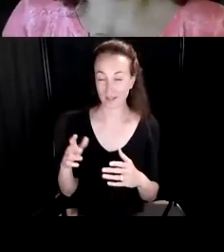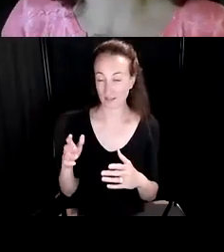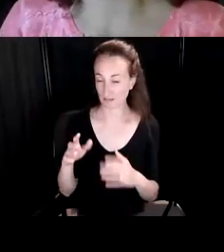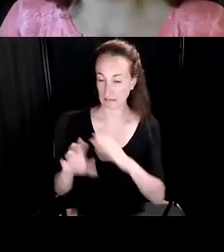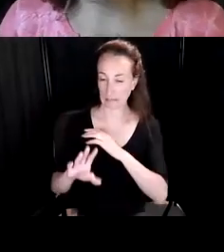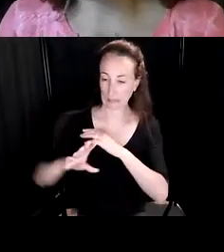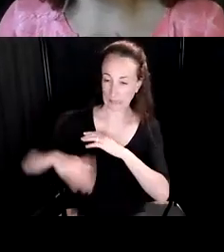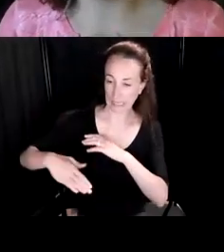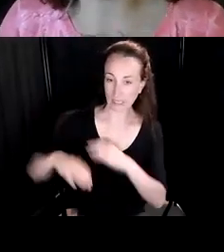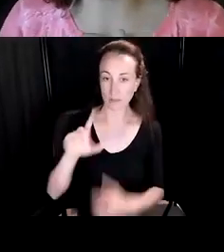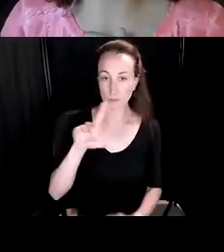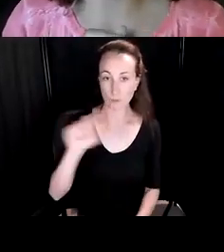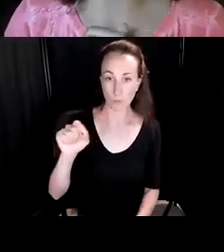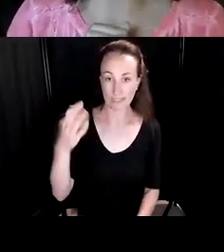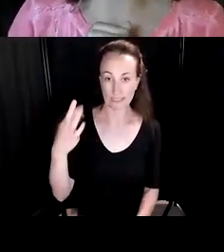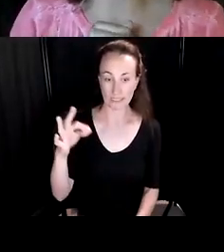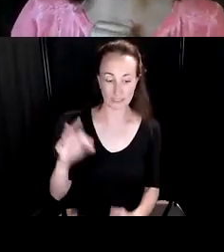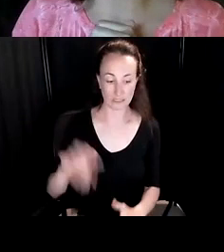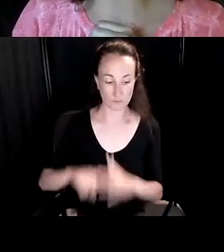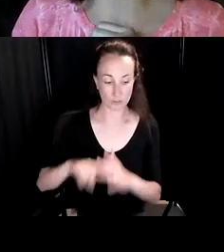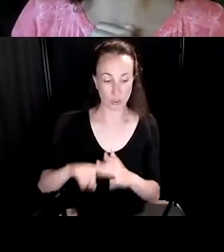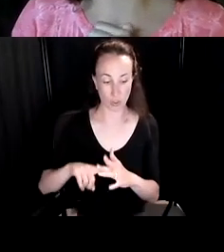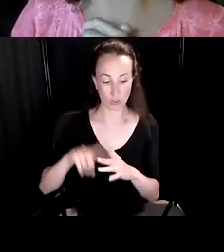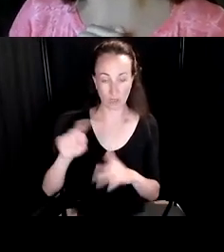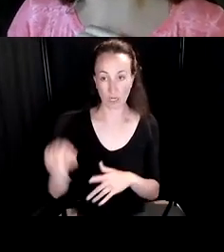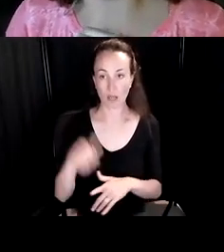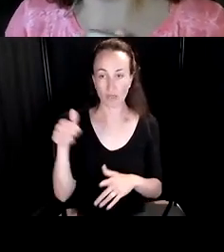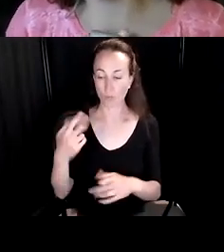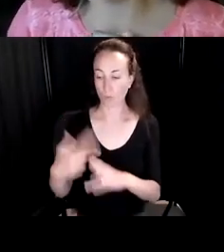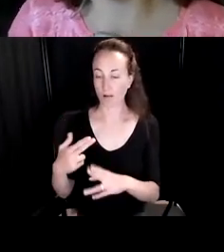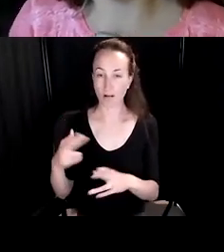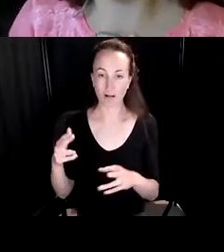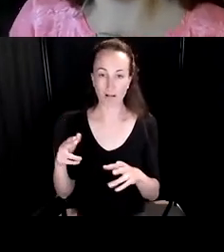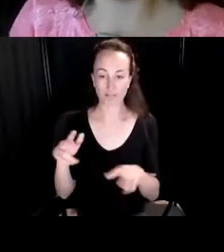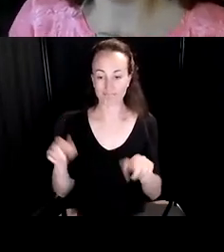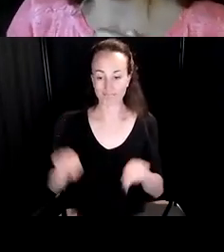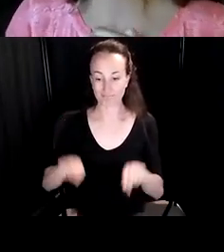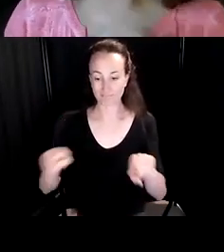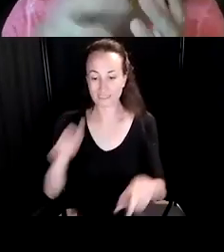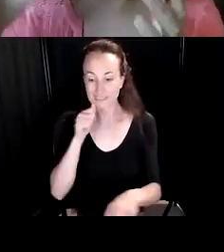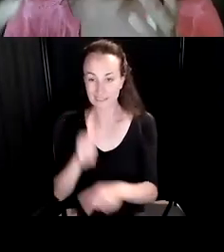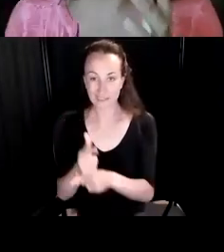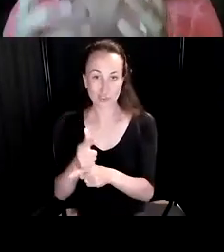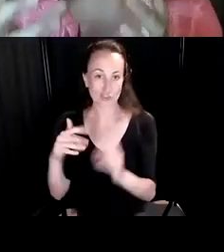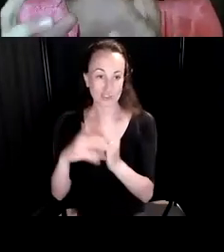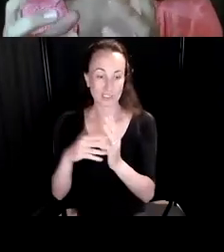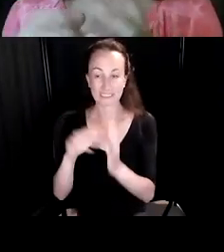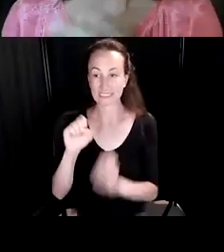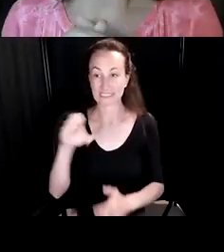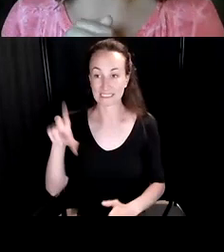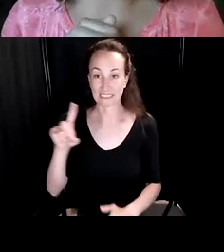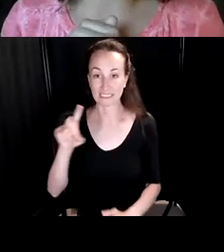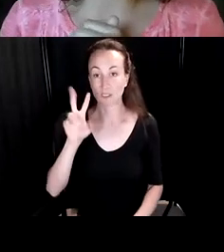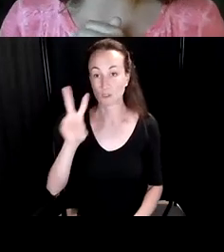2019, we had started another kind of sister study, which we affectionately call SEED 2.0, which was recruiting a new